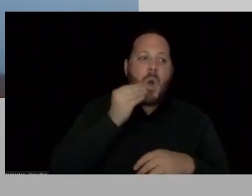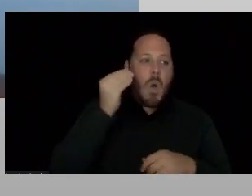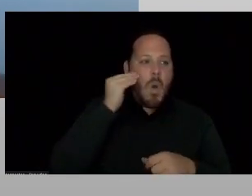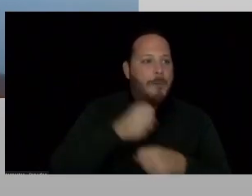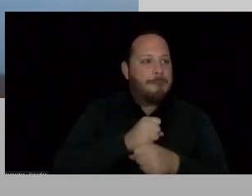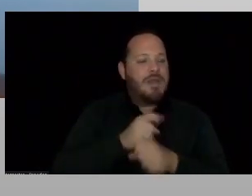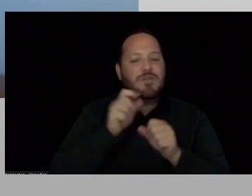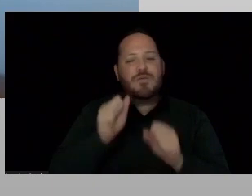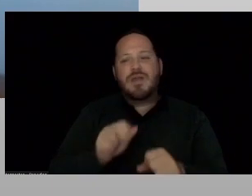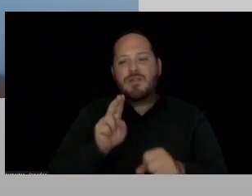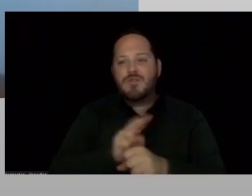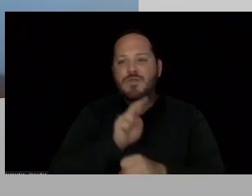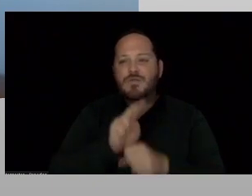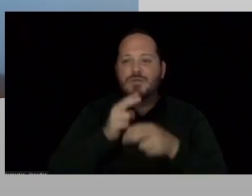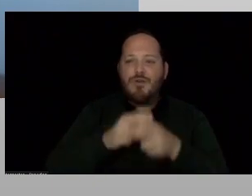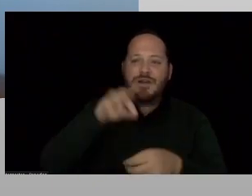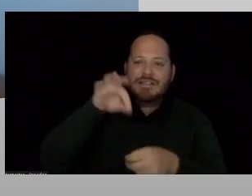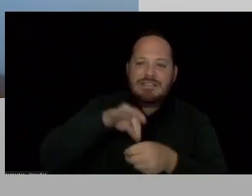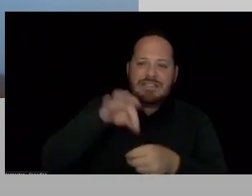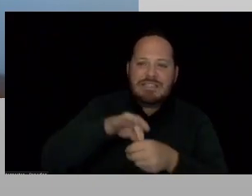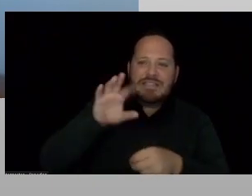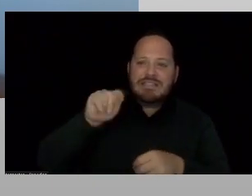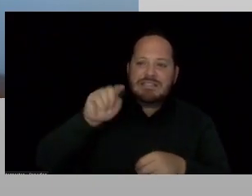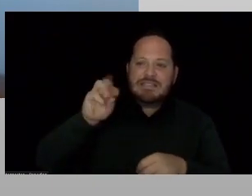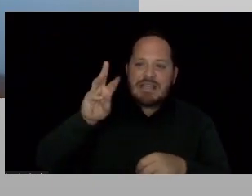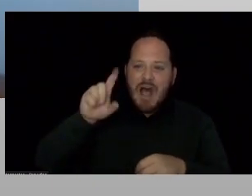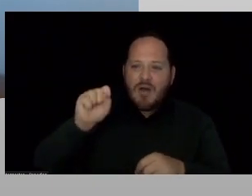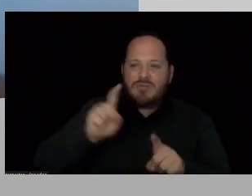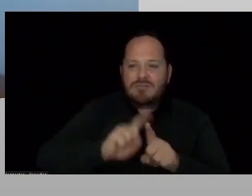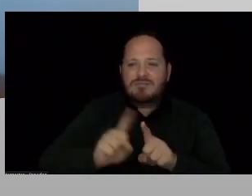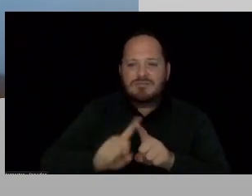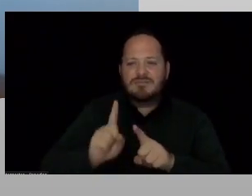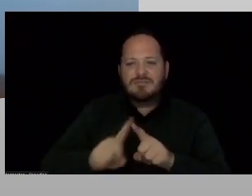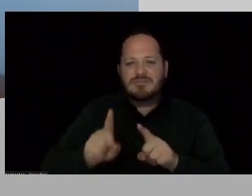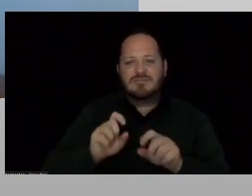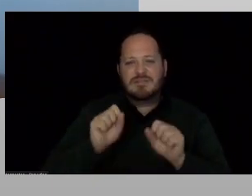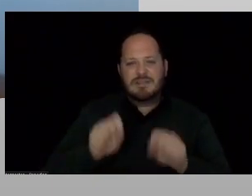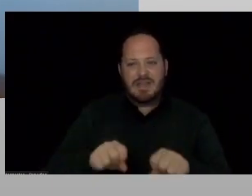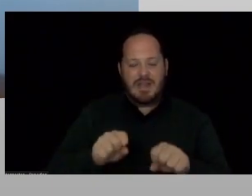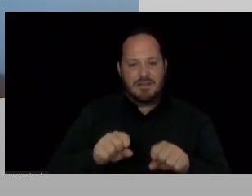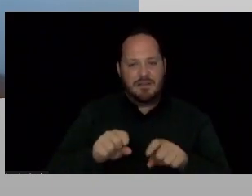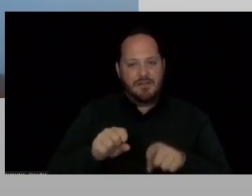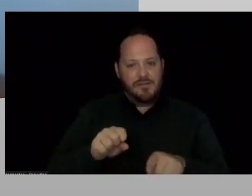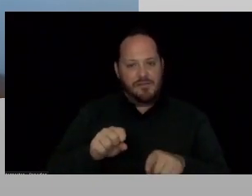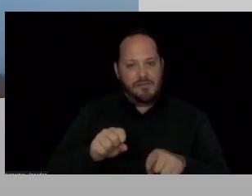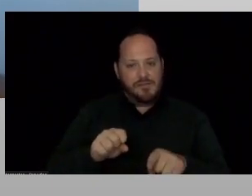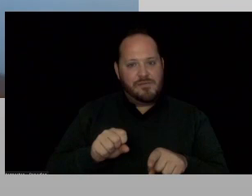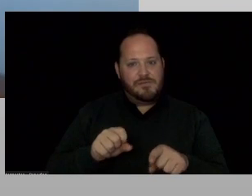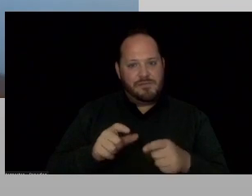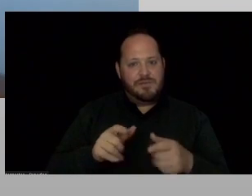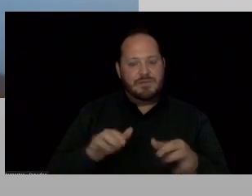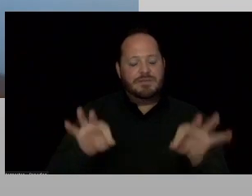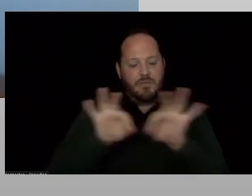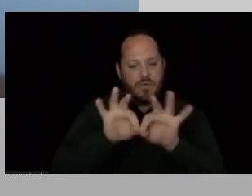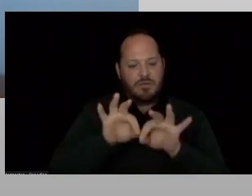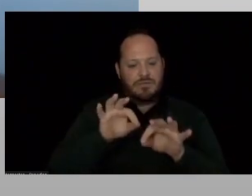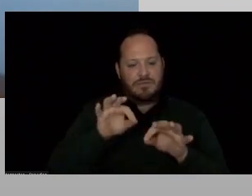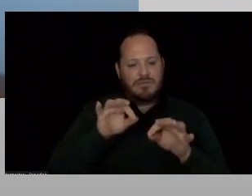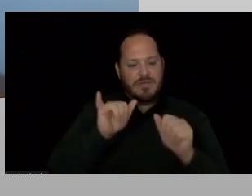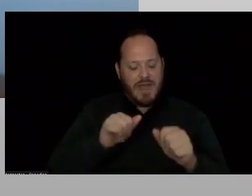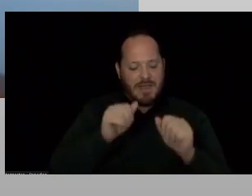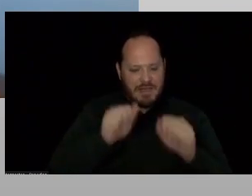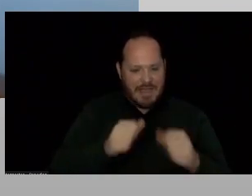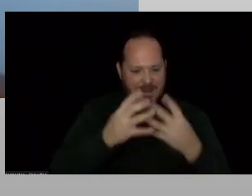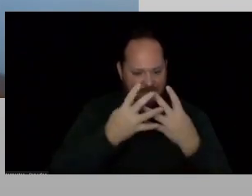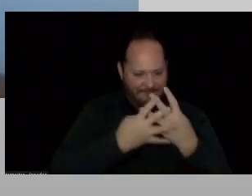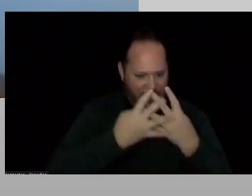choices for filtering materials. But a good filtering material is not a good mask unless it's also breathable. So in that same